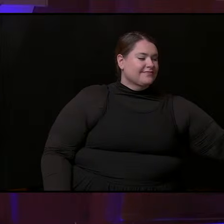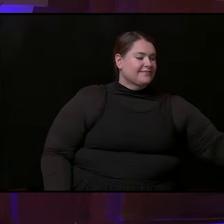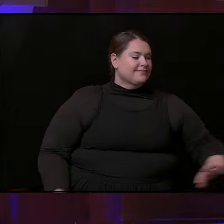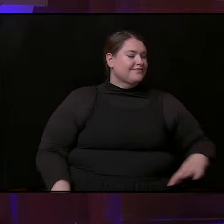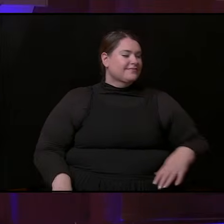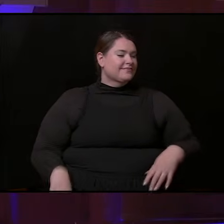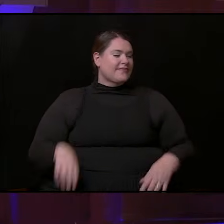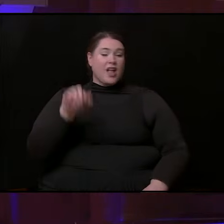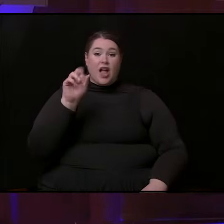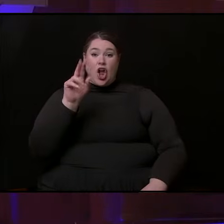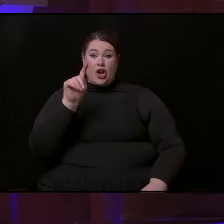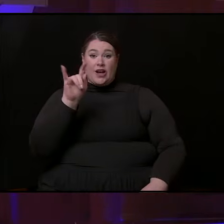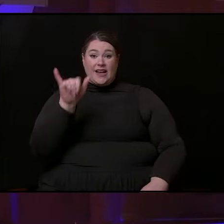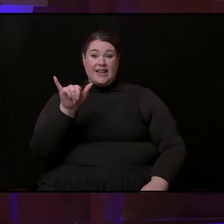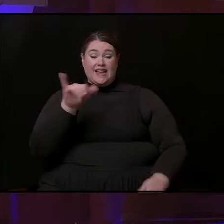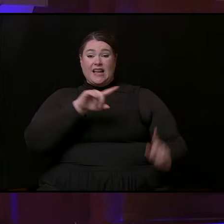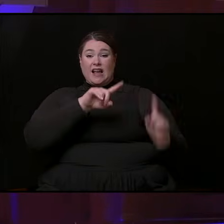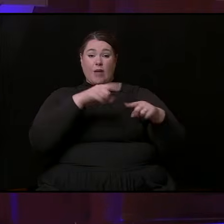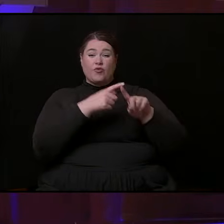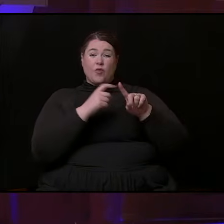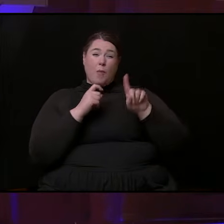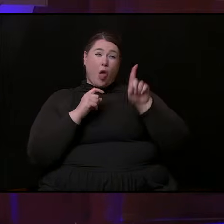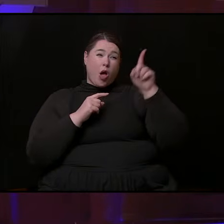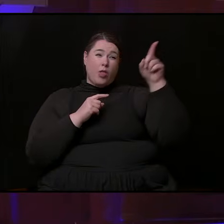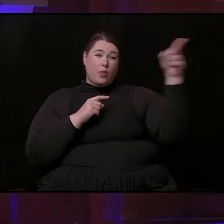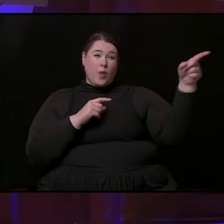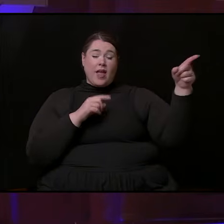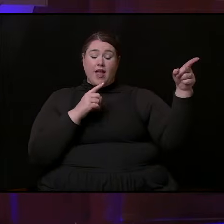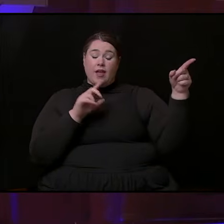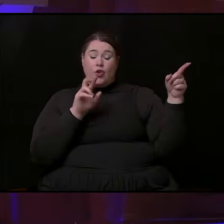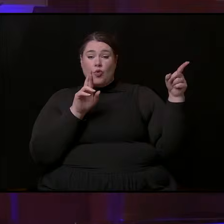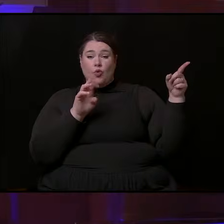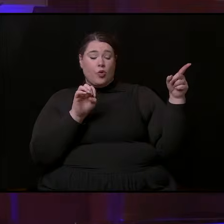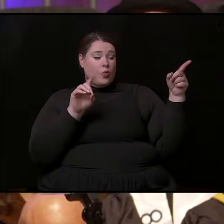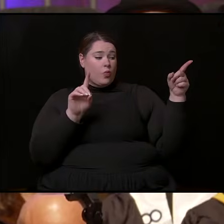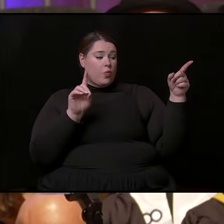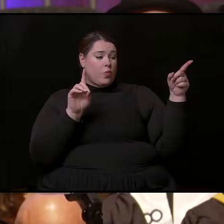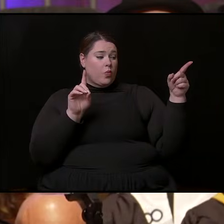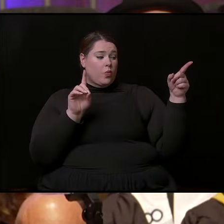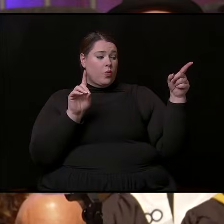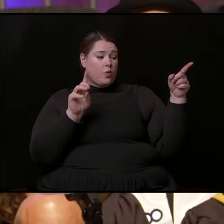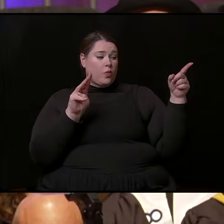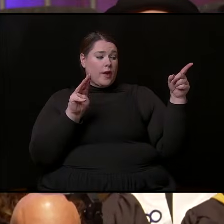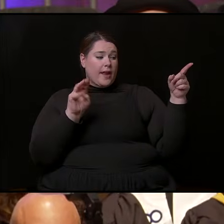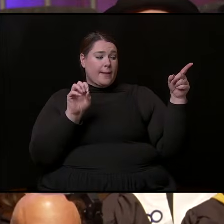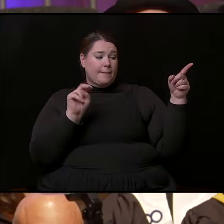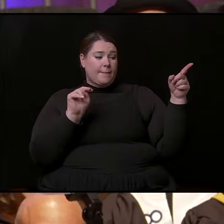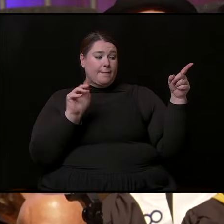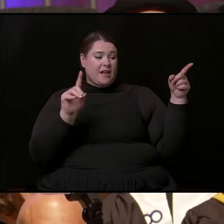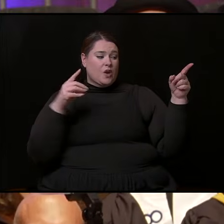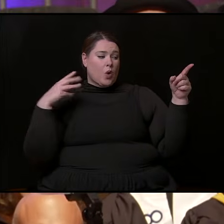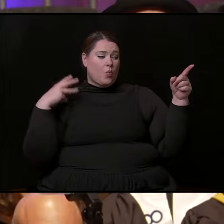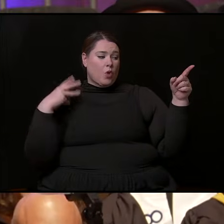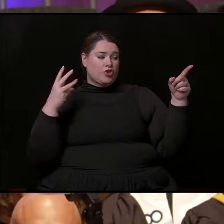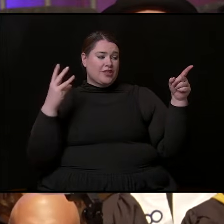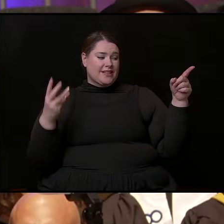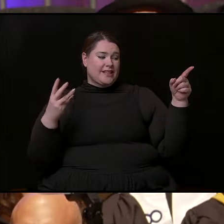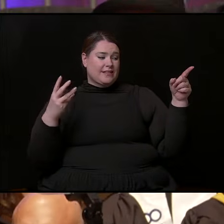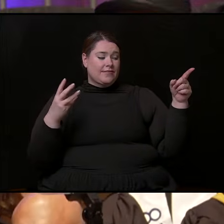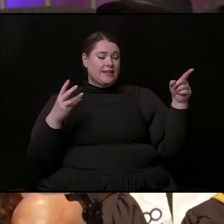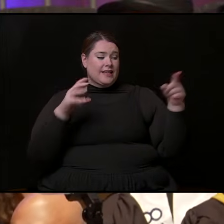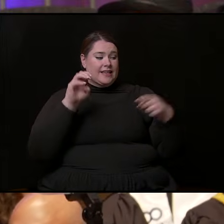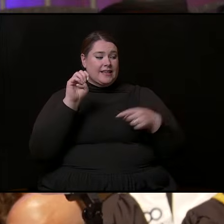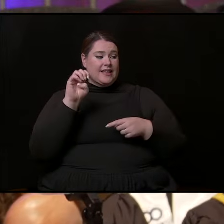So Artie comes to us all the way from Redmond, Washington, and Artie is an ecosystem, sustainability, and justice